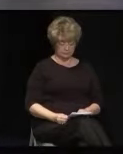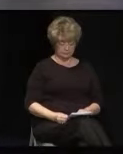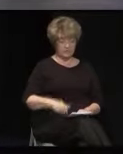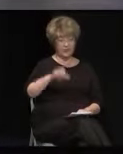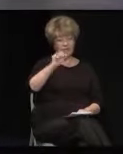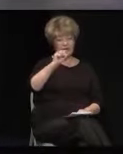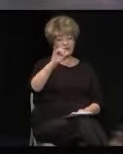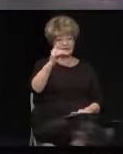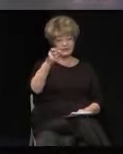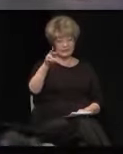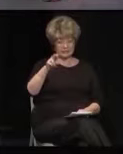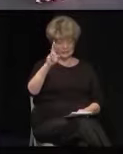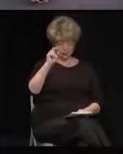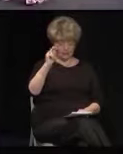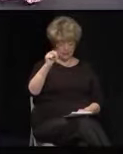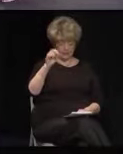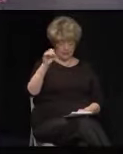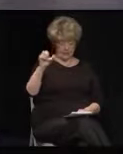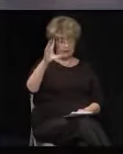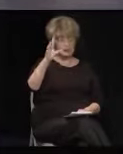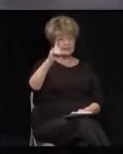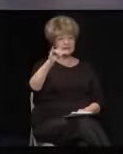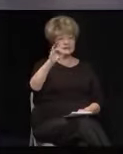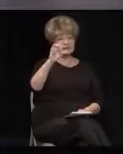Sydney Renee Dixon.